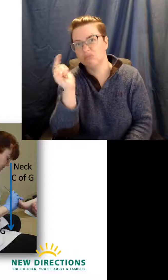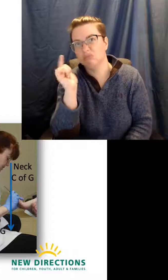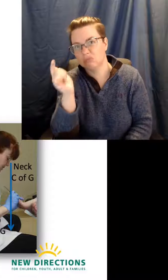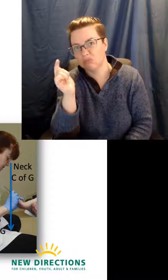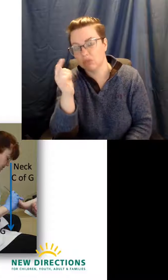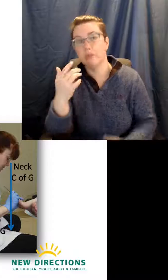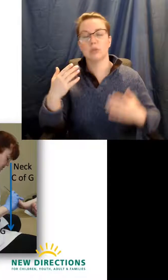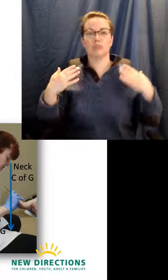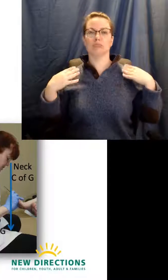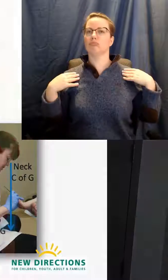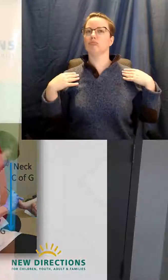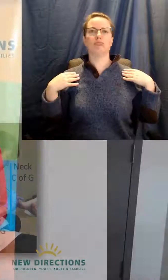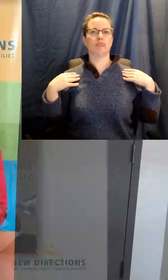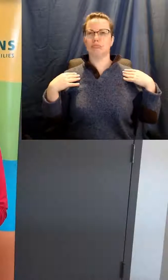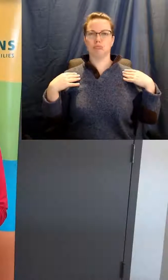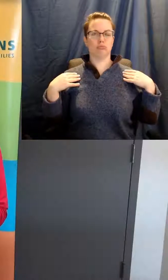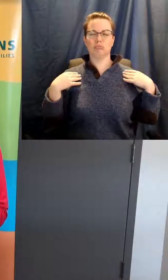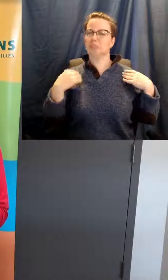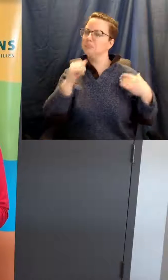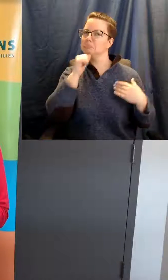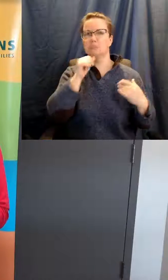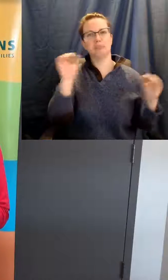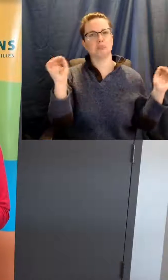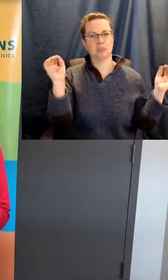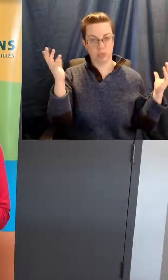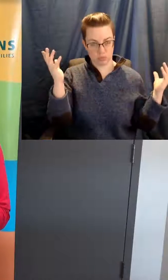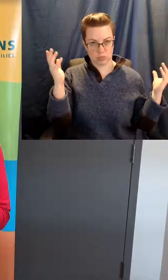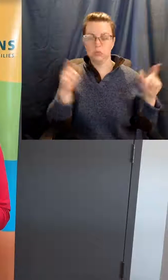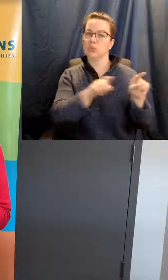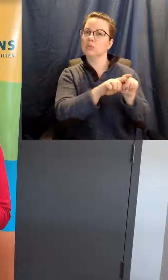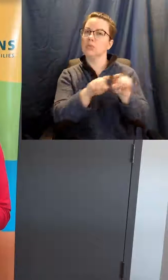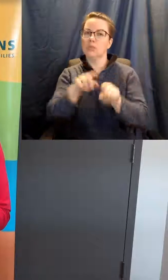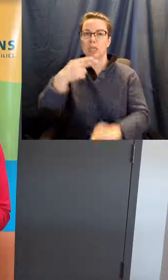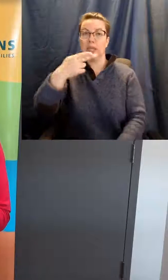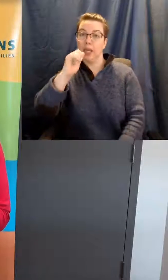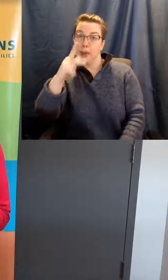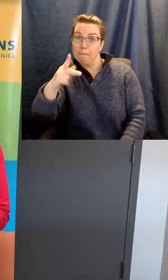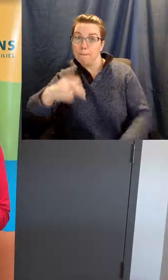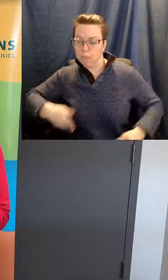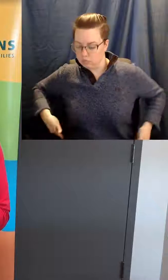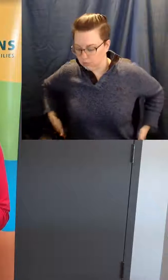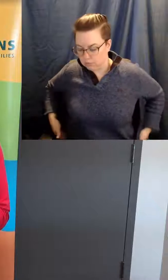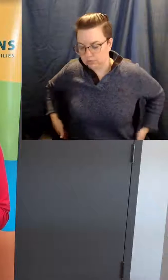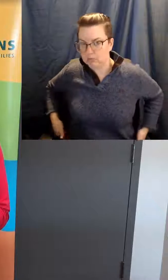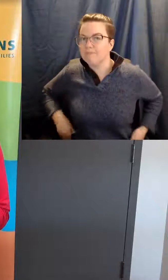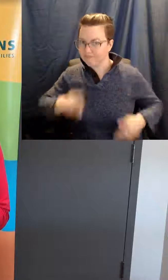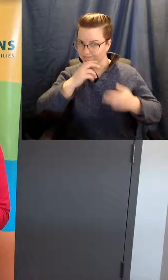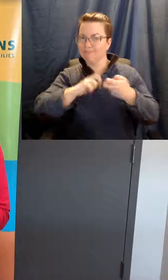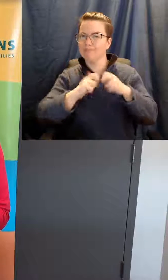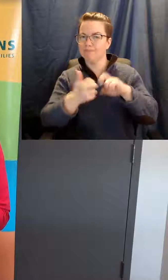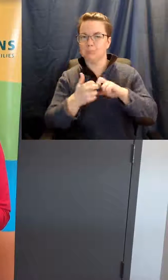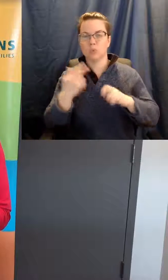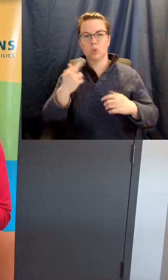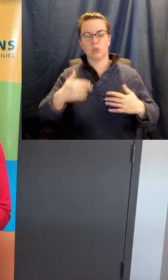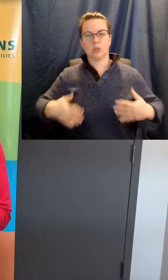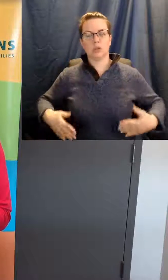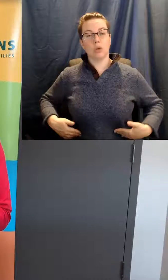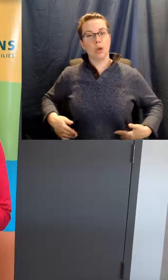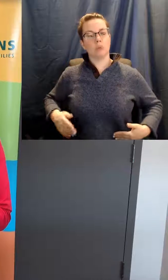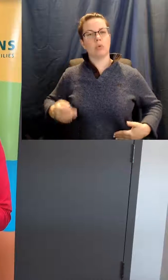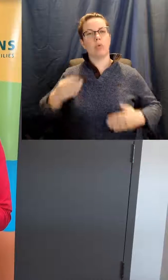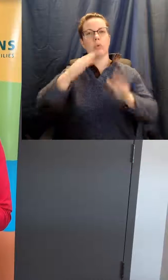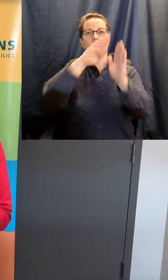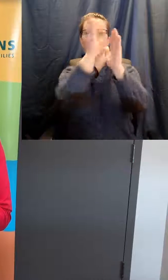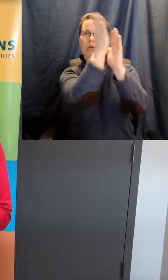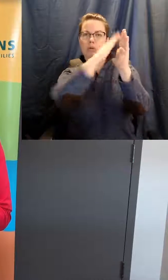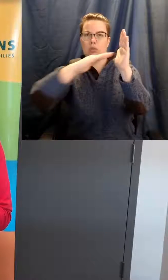with the hip, because she's starting to bend over and that lower back curve goes this way. We want it this way, but that lower back curve is going that way. She's stooping